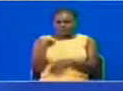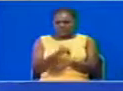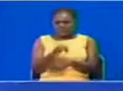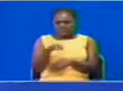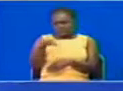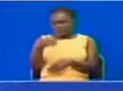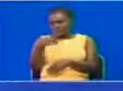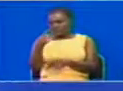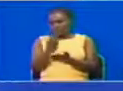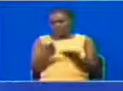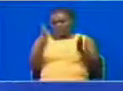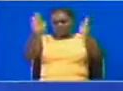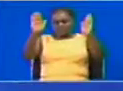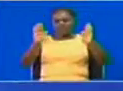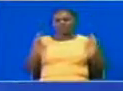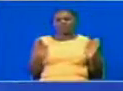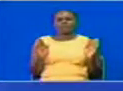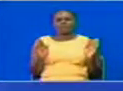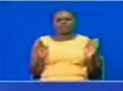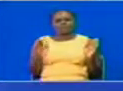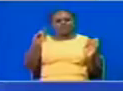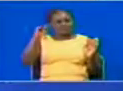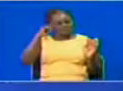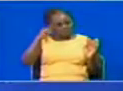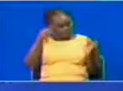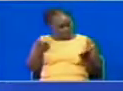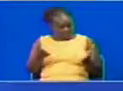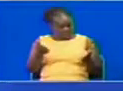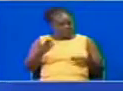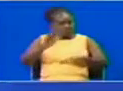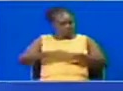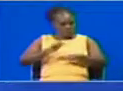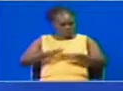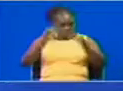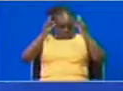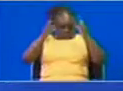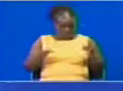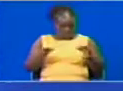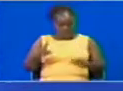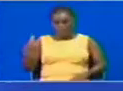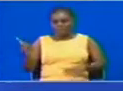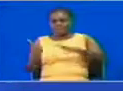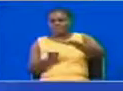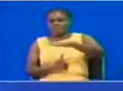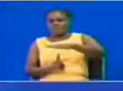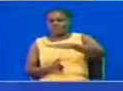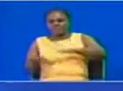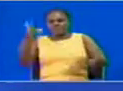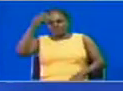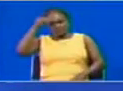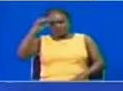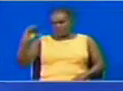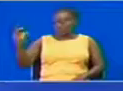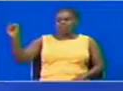were mentioning something very important. You think this is a good move by the Ministry of Education and especially Dr.